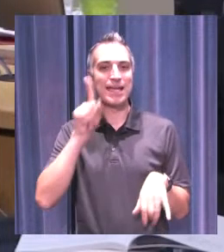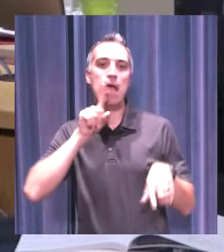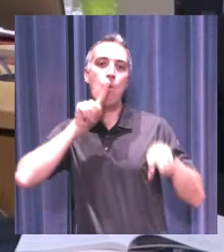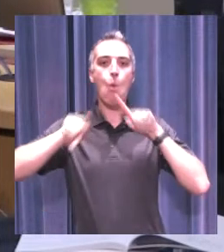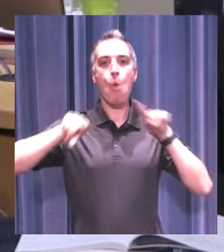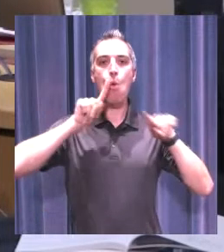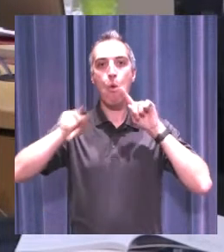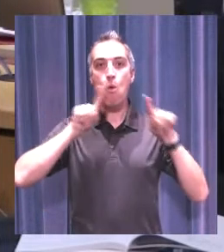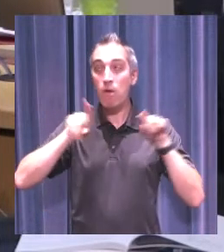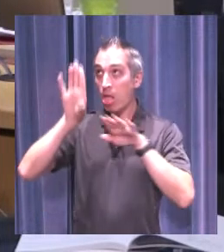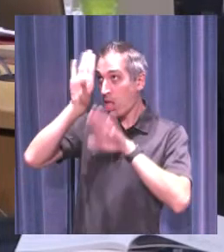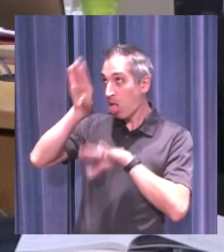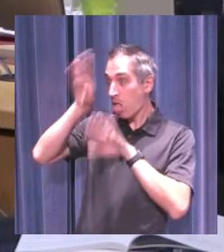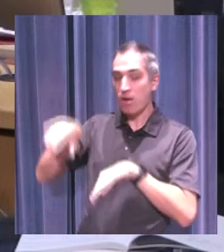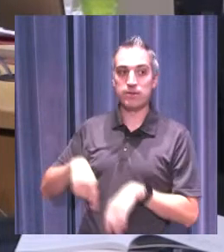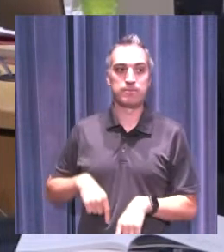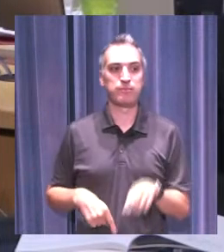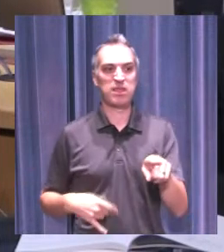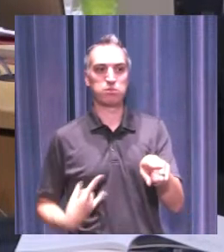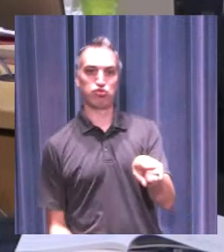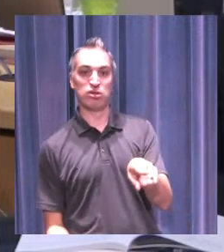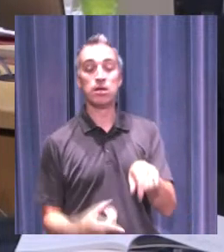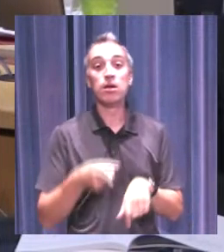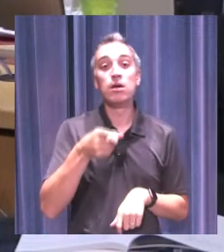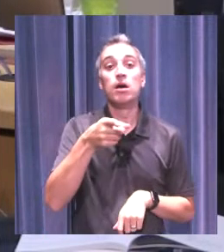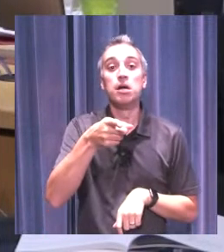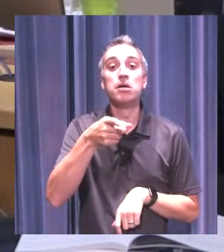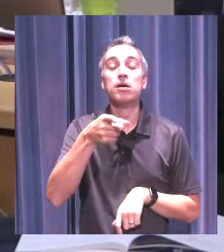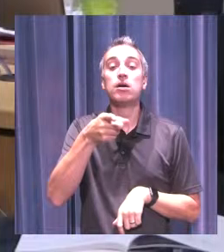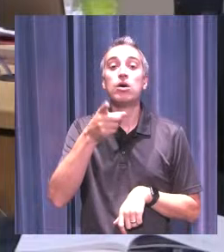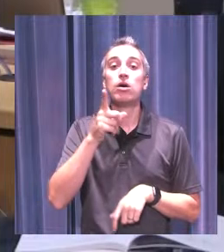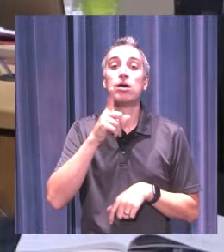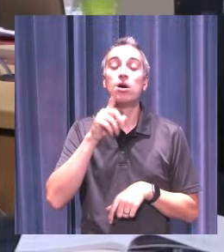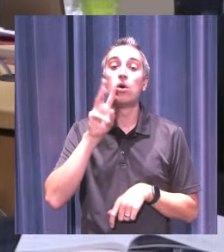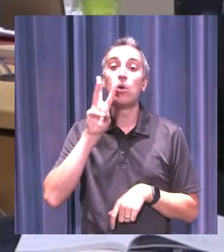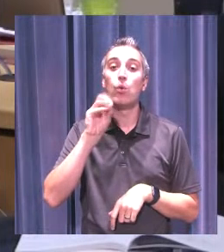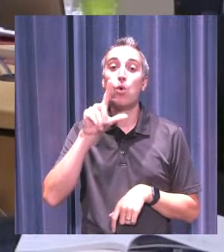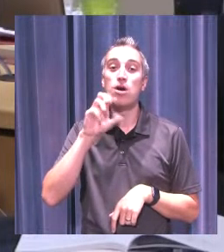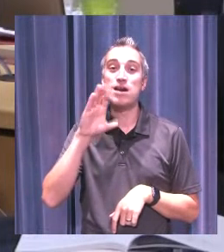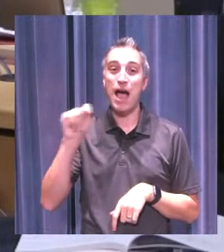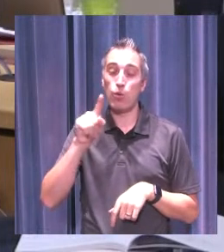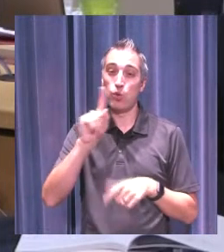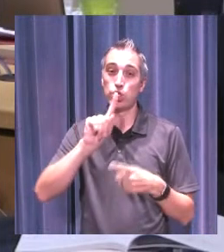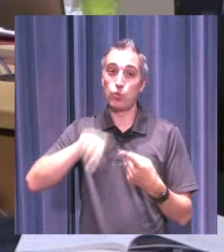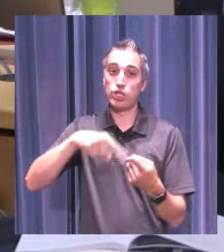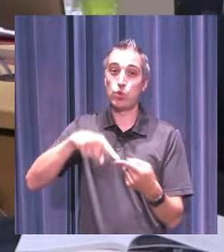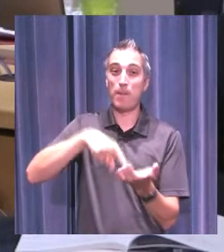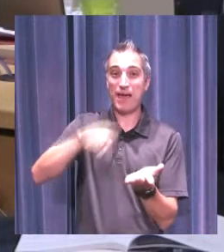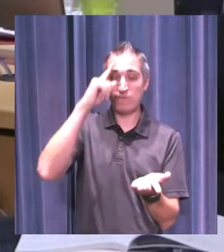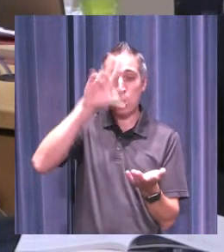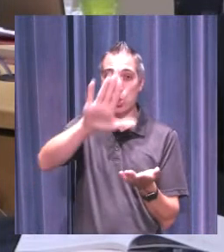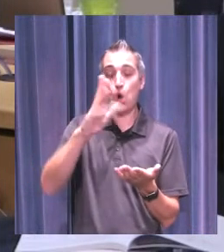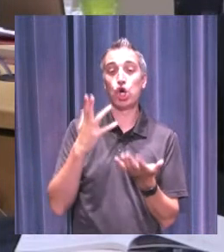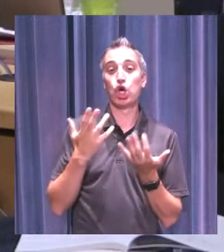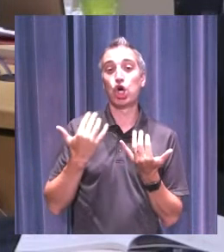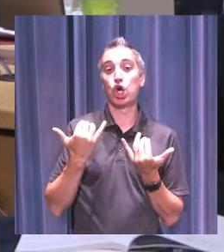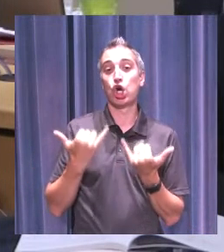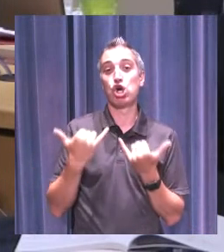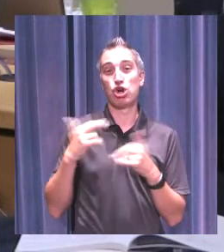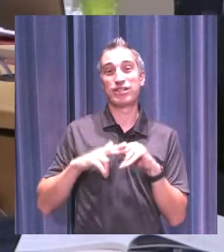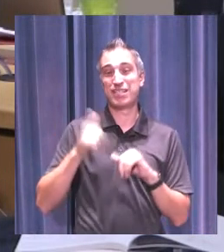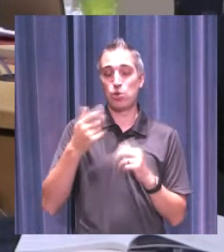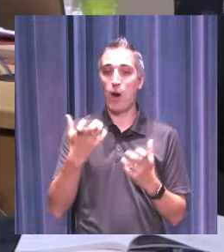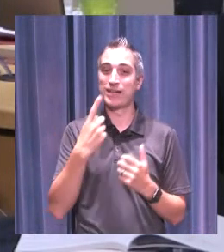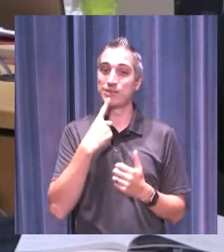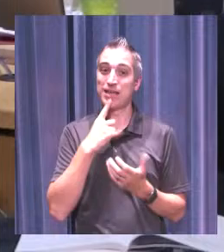be. Trustee Wolcott, when you were campaigning for your current seat on the Board of Trustees, you said that you wanted to restore the